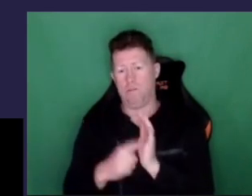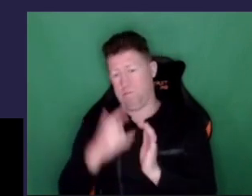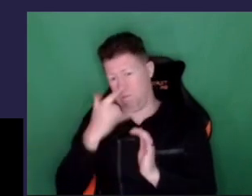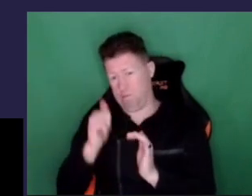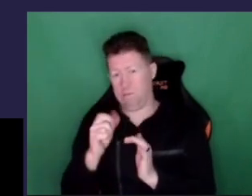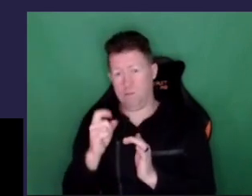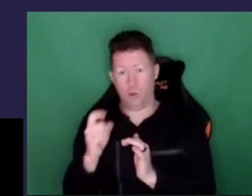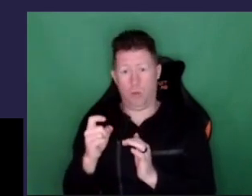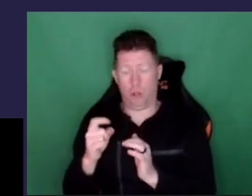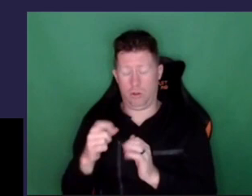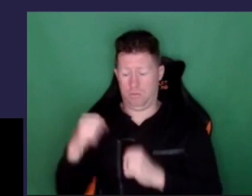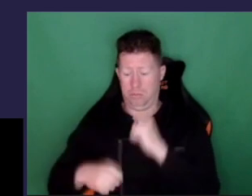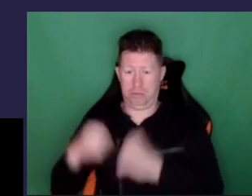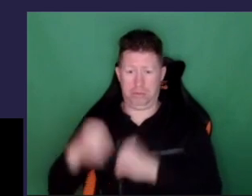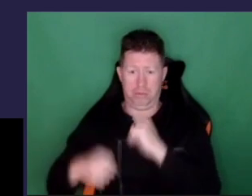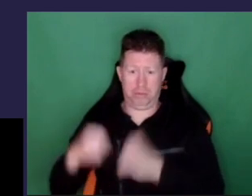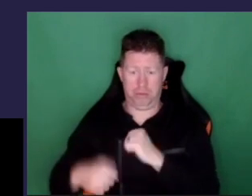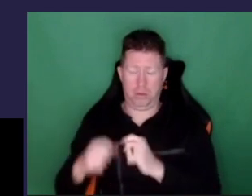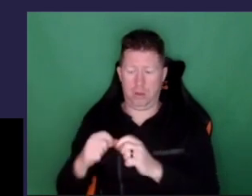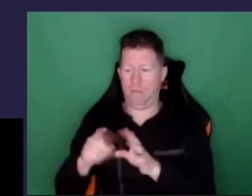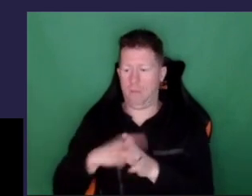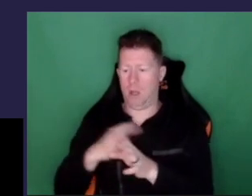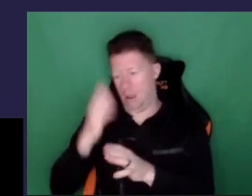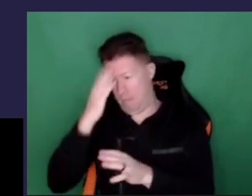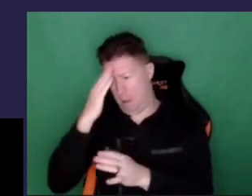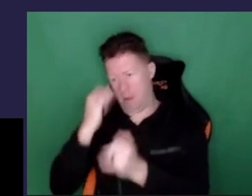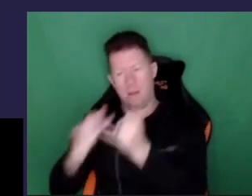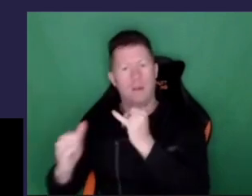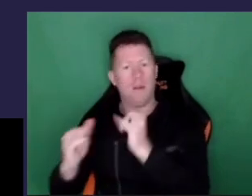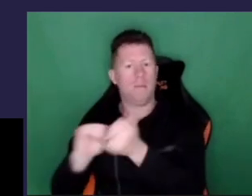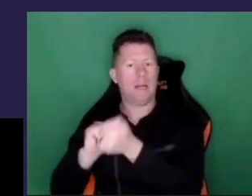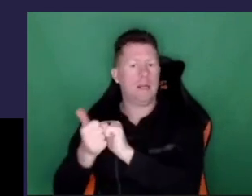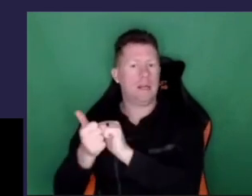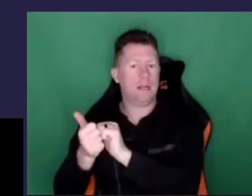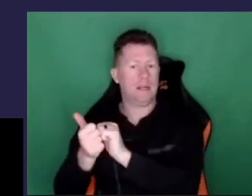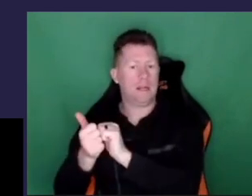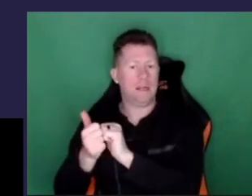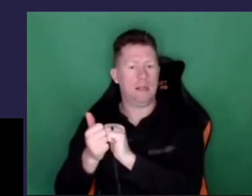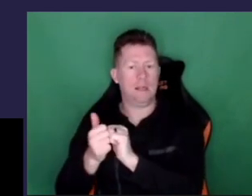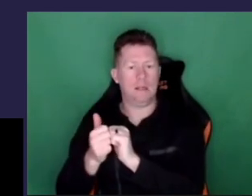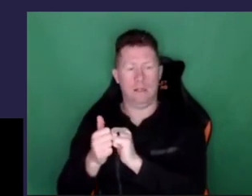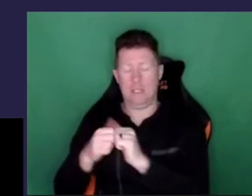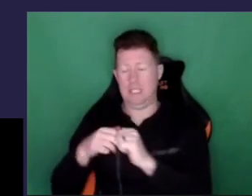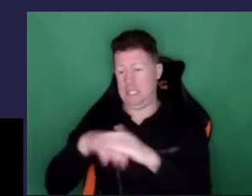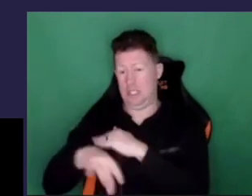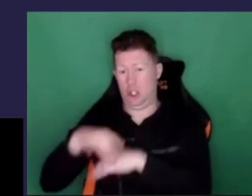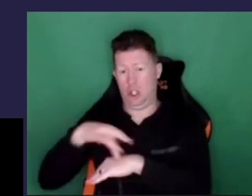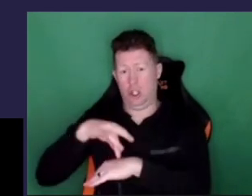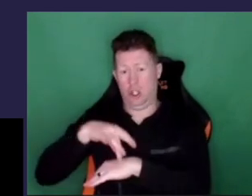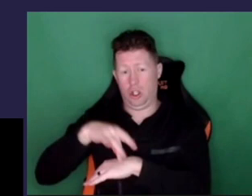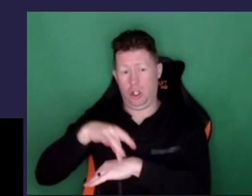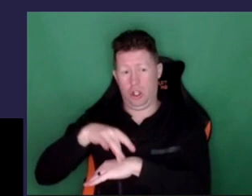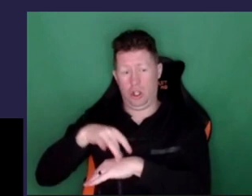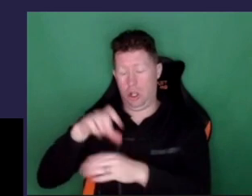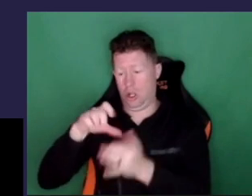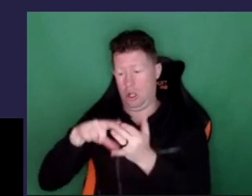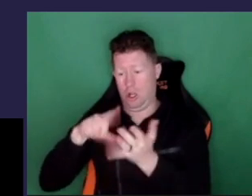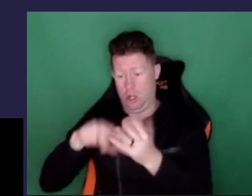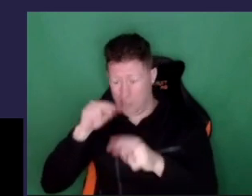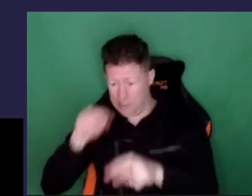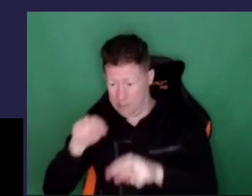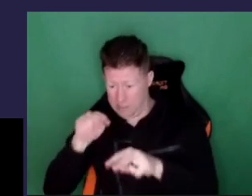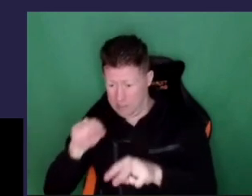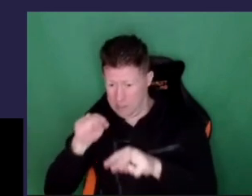her mother's boyfriend and was at Memorial Hospital in the intensive care unit.